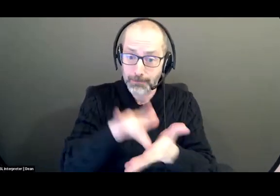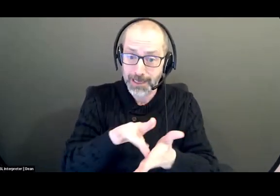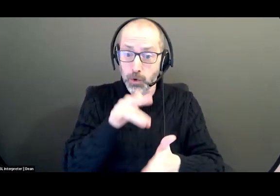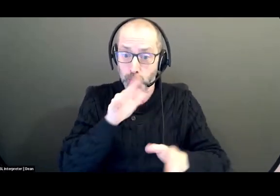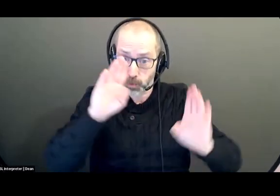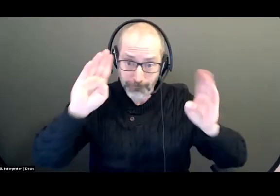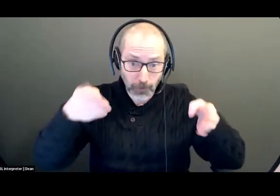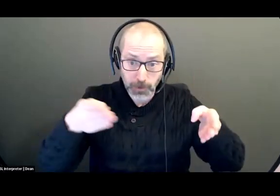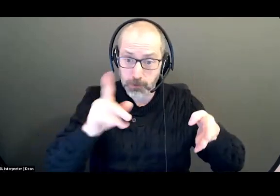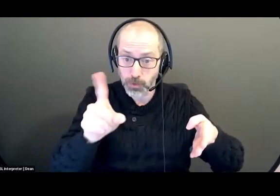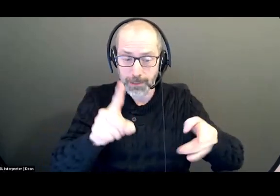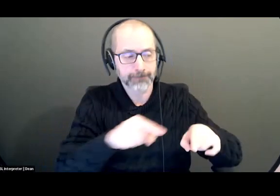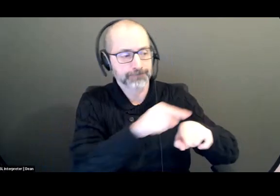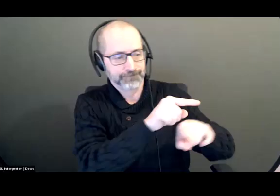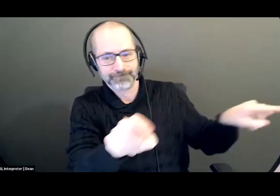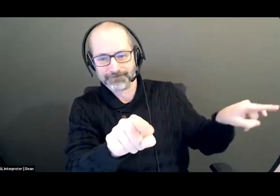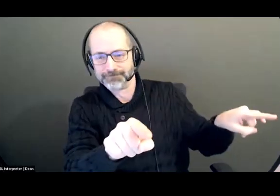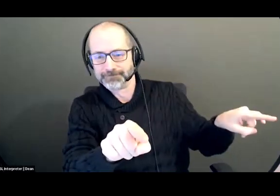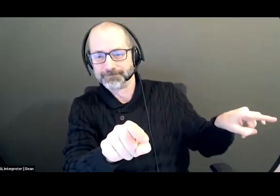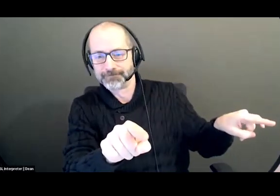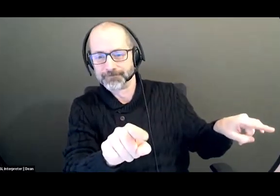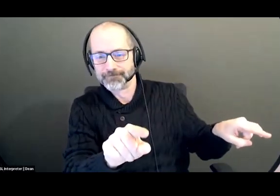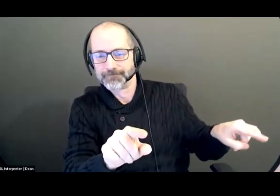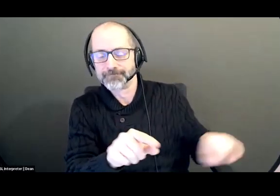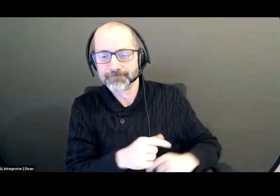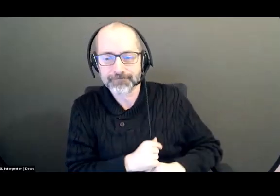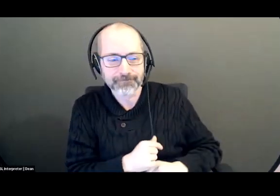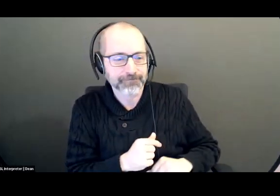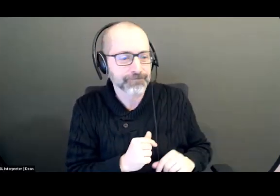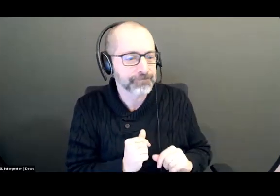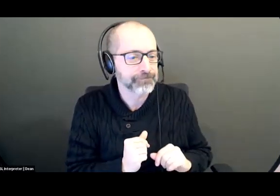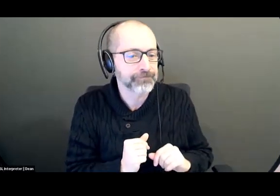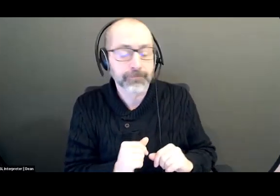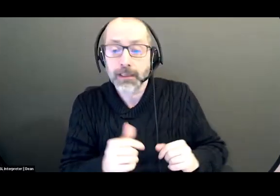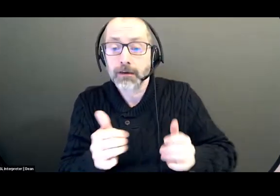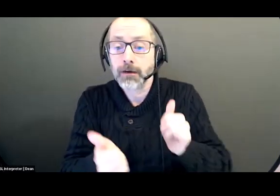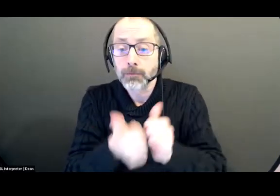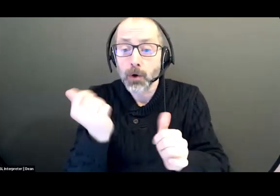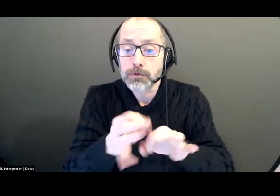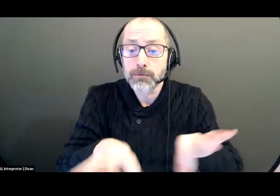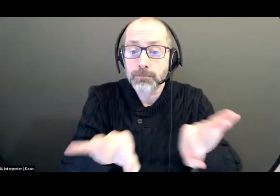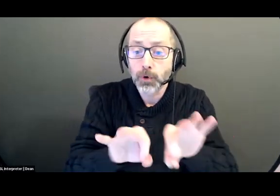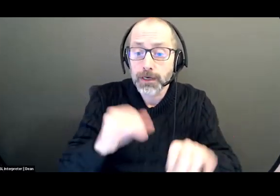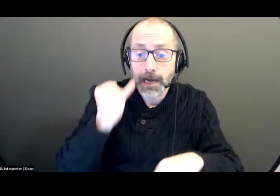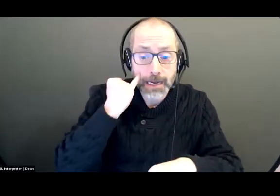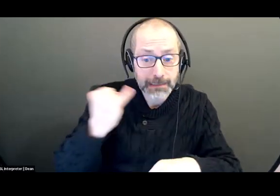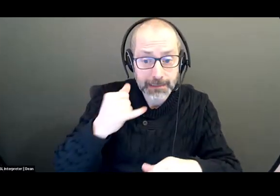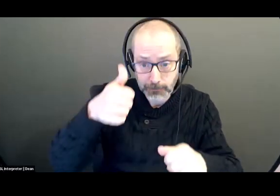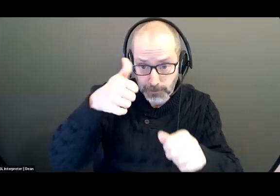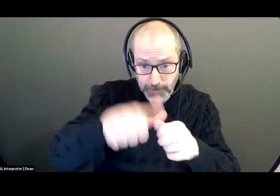the heart of our residents right in the middle. Next slide, please.